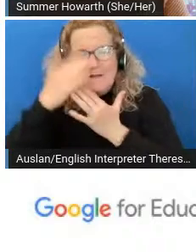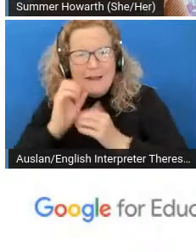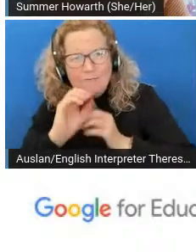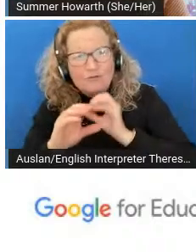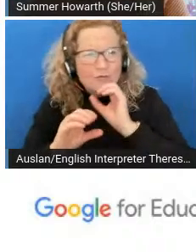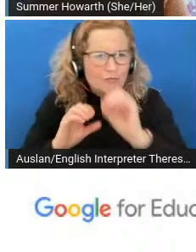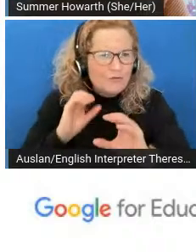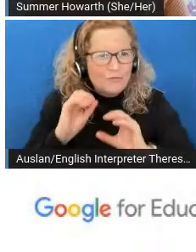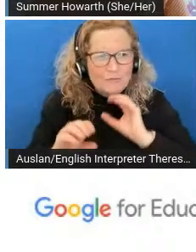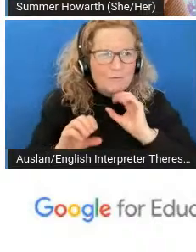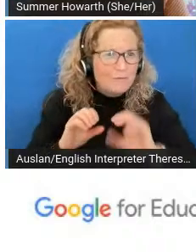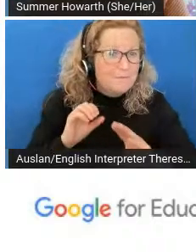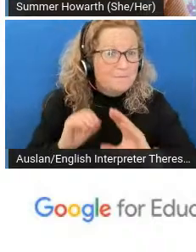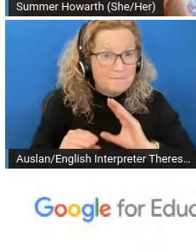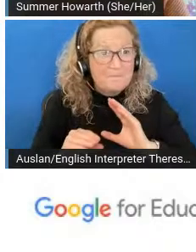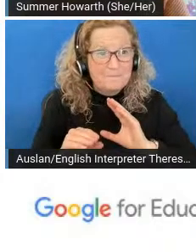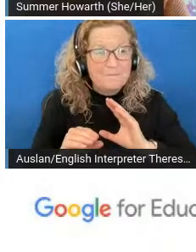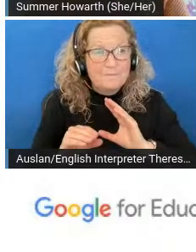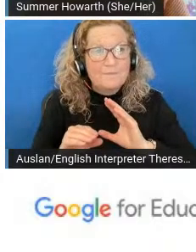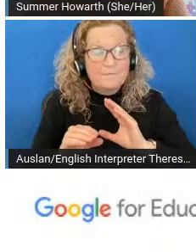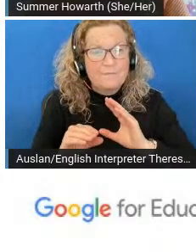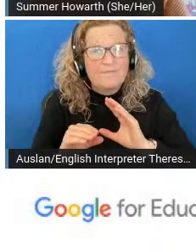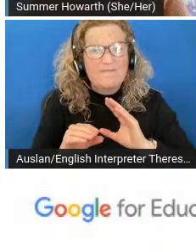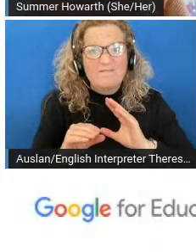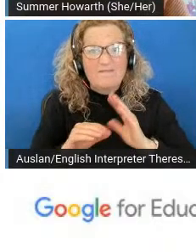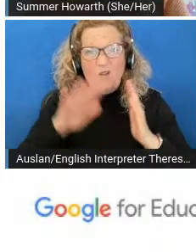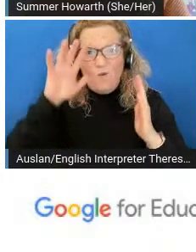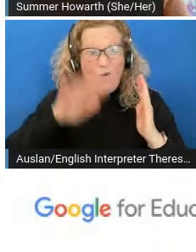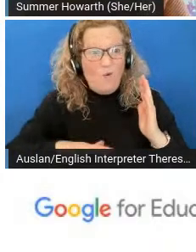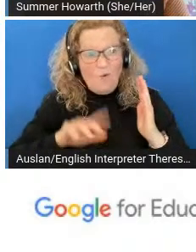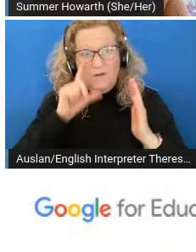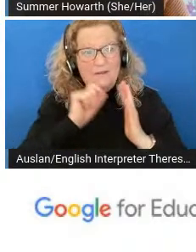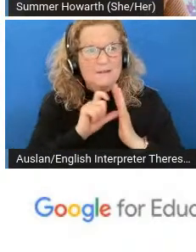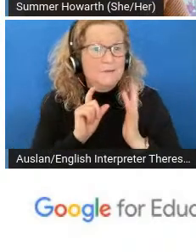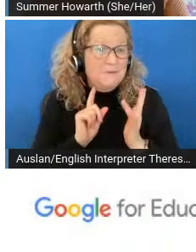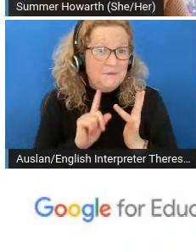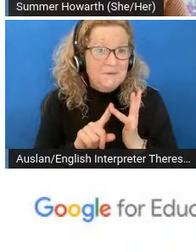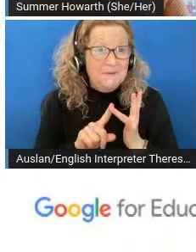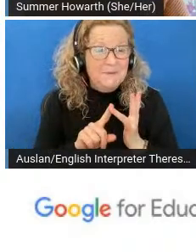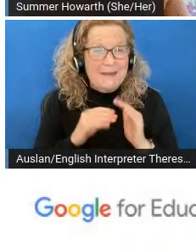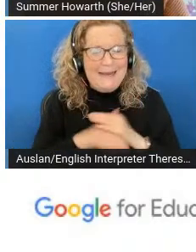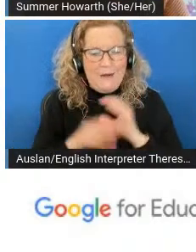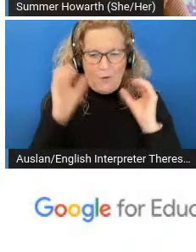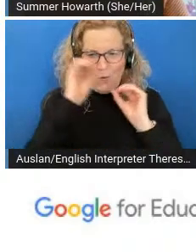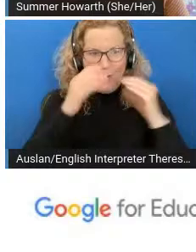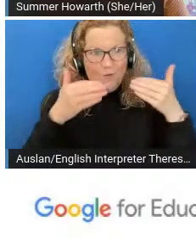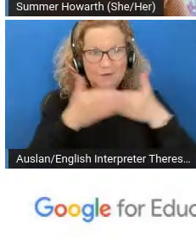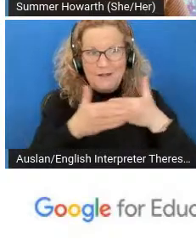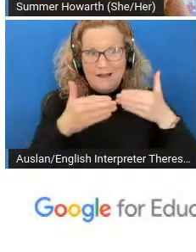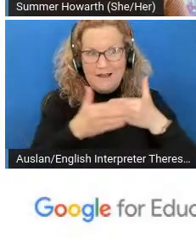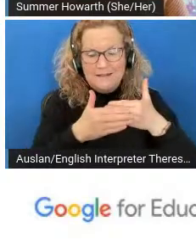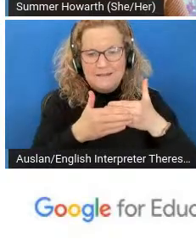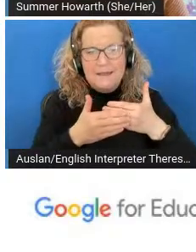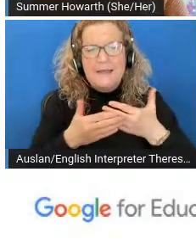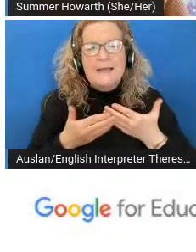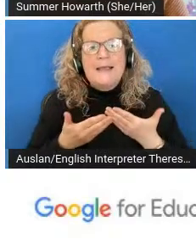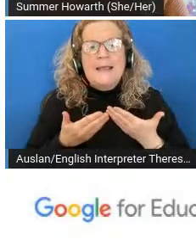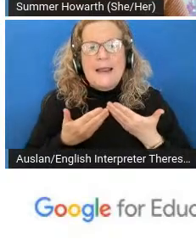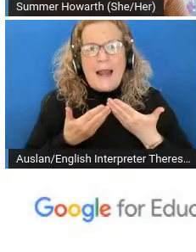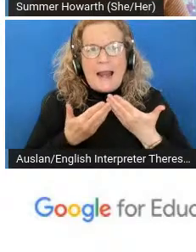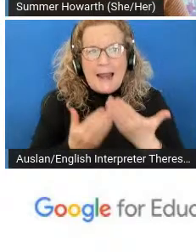of those things are available within Google Slides, and it allows us